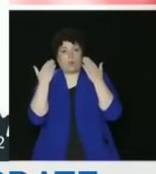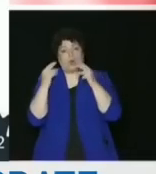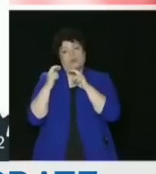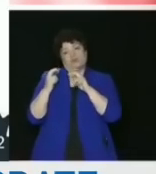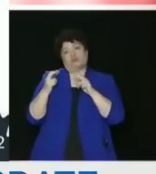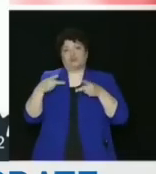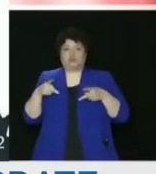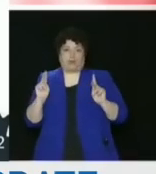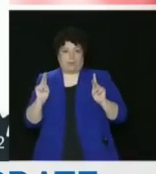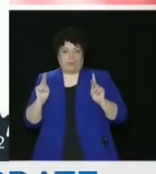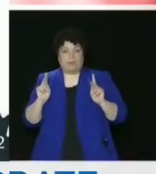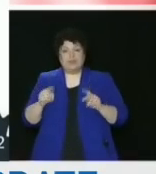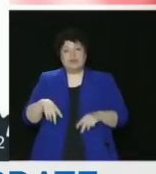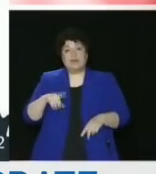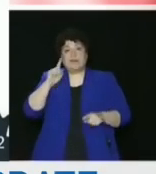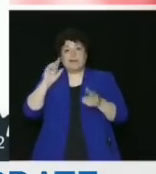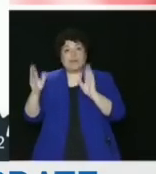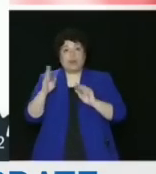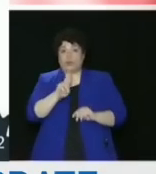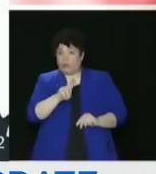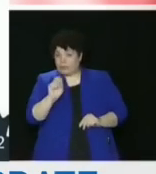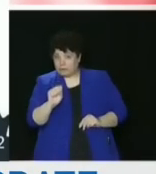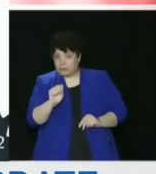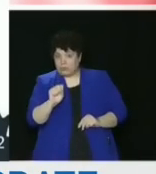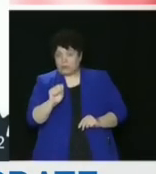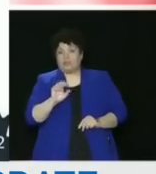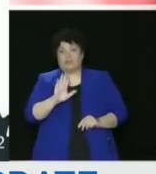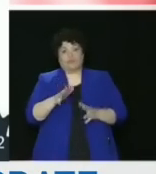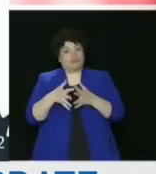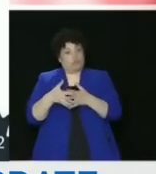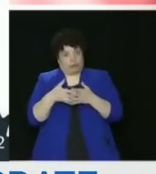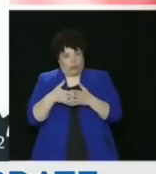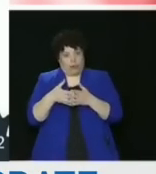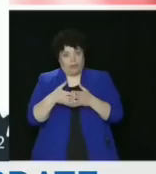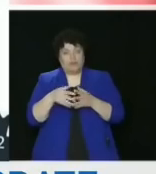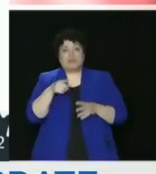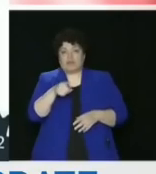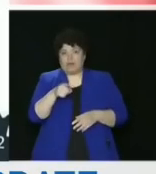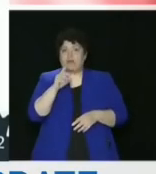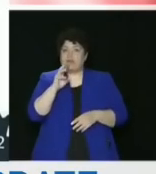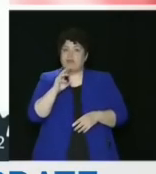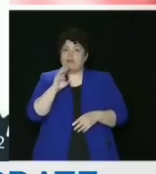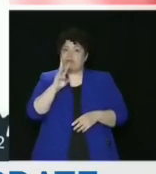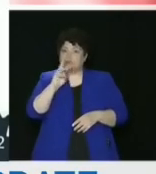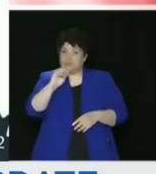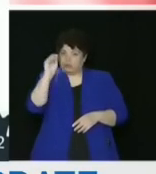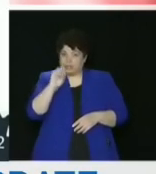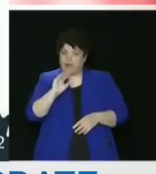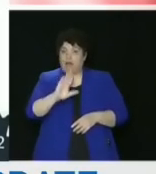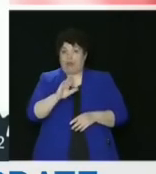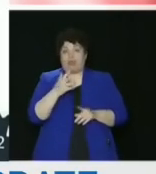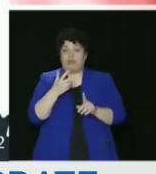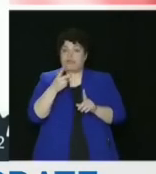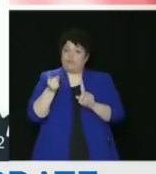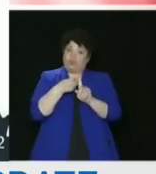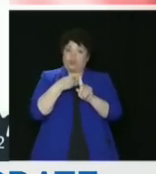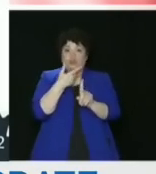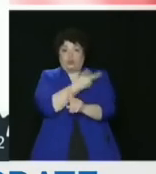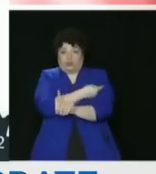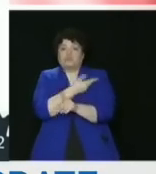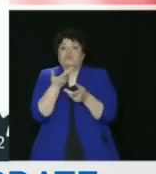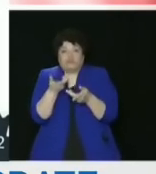contrast, over 60% of the adult population in the United States has also received a first dose. But with